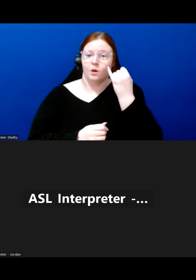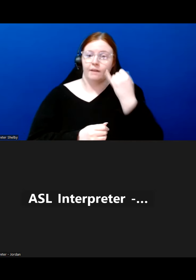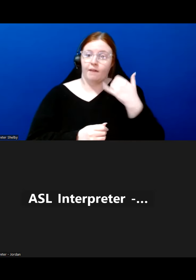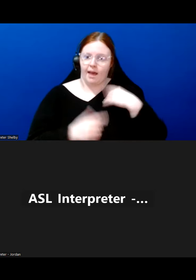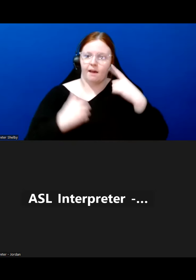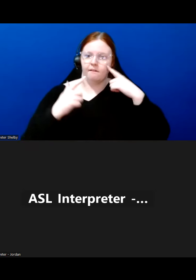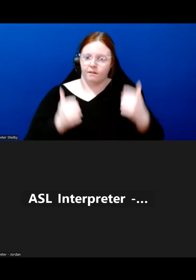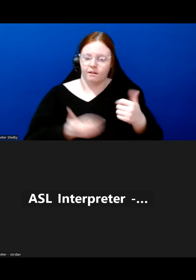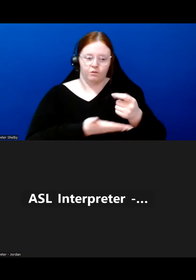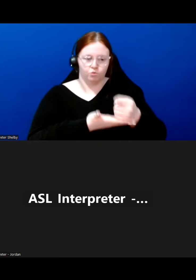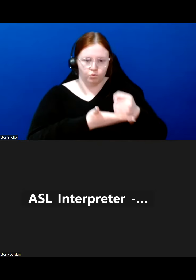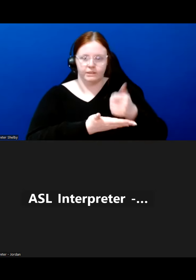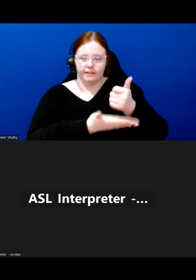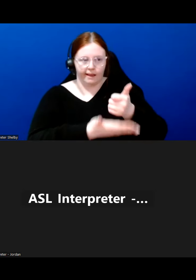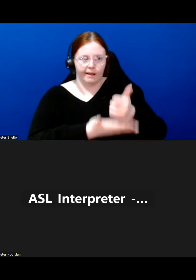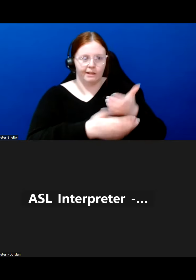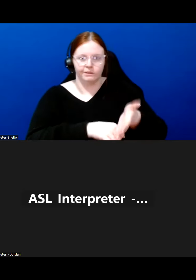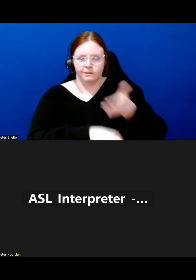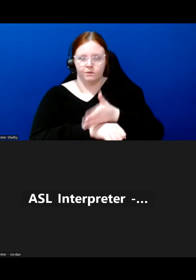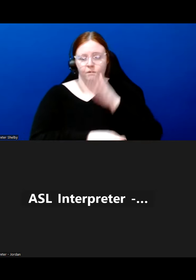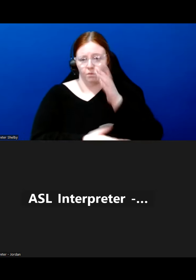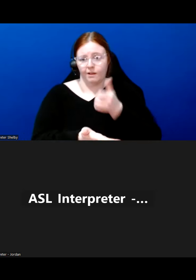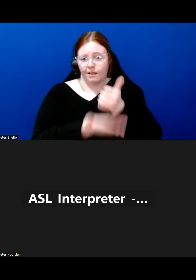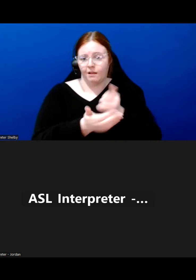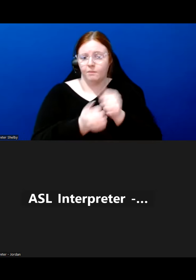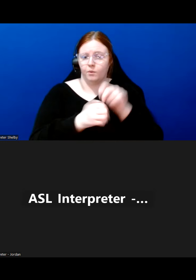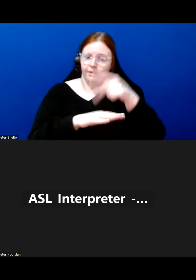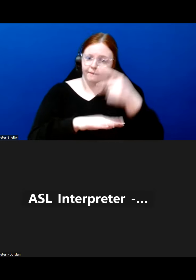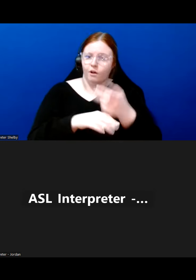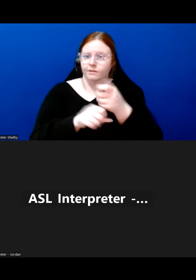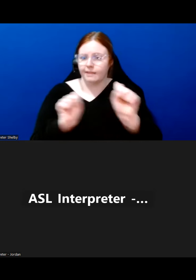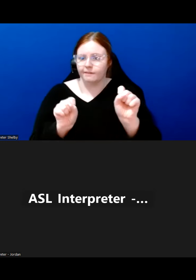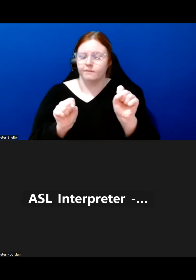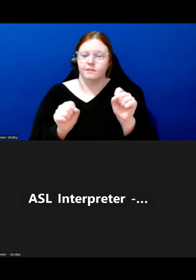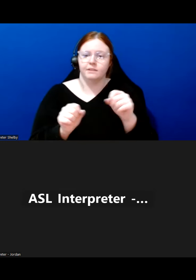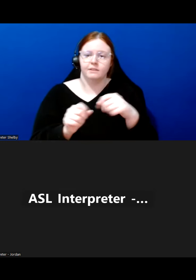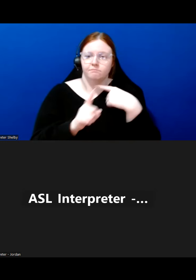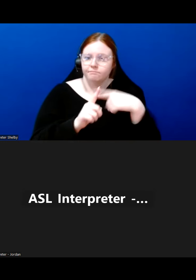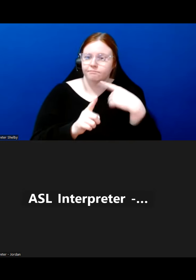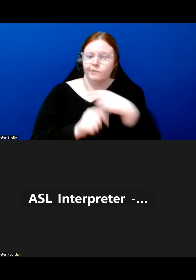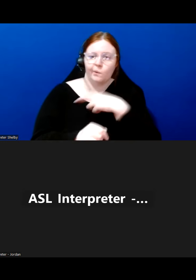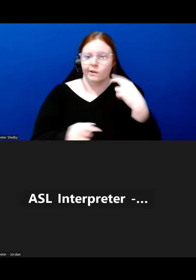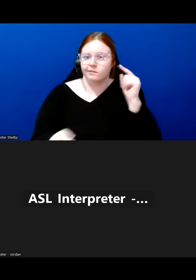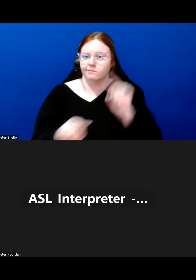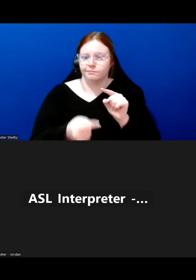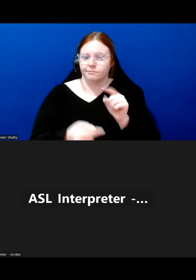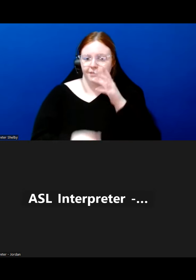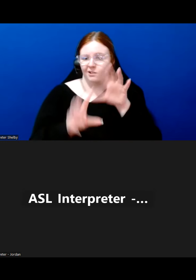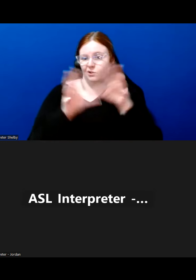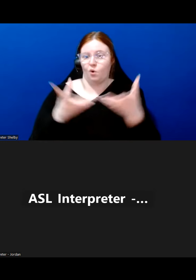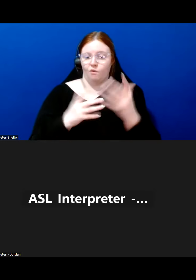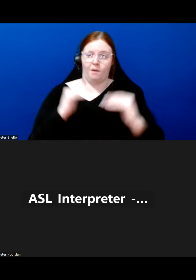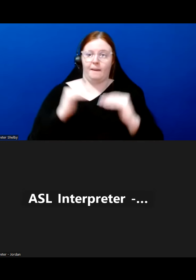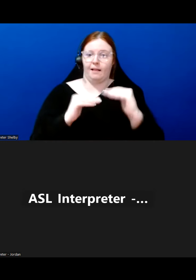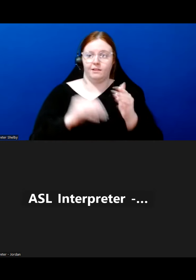positive implications for fall safety, benefits for fall risk, and just, yeah, your overall steadiness and